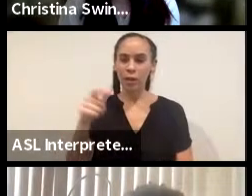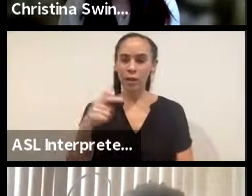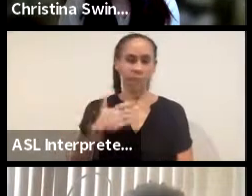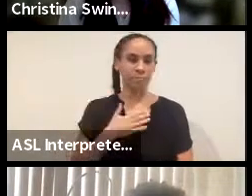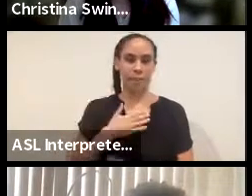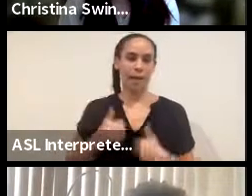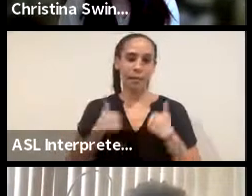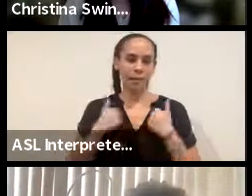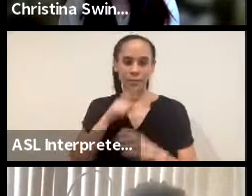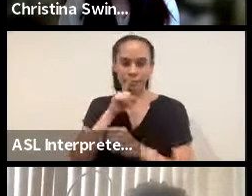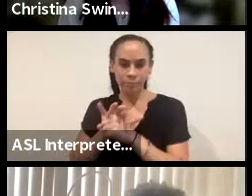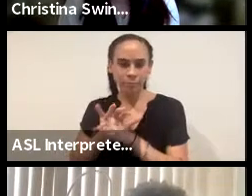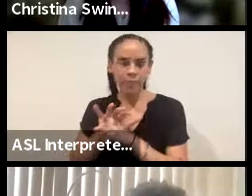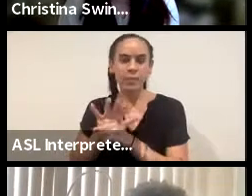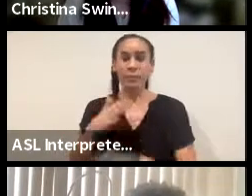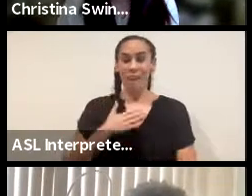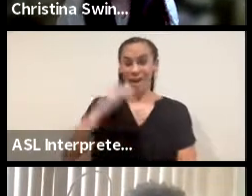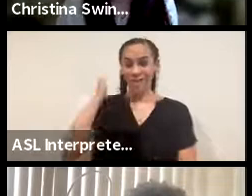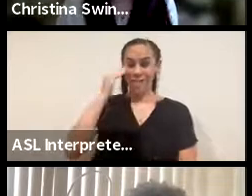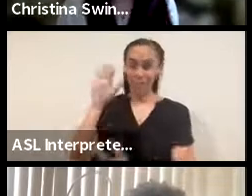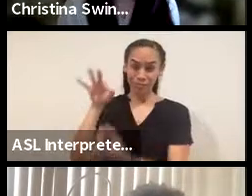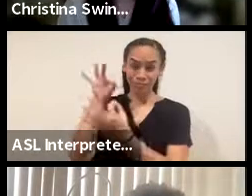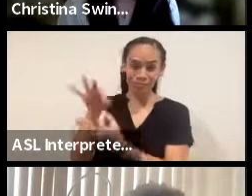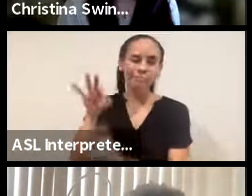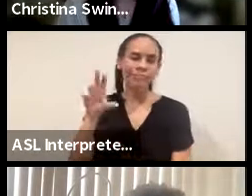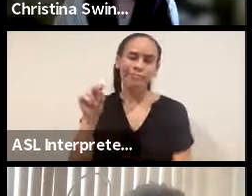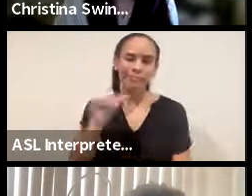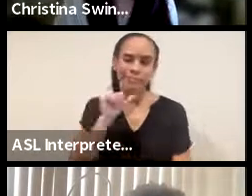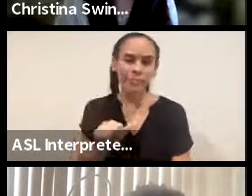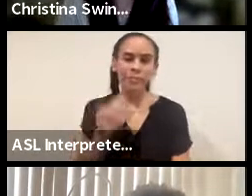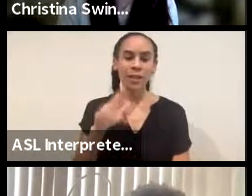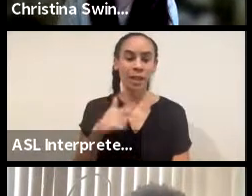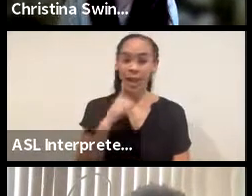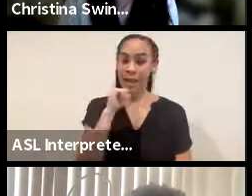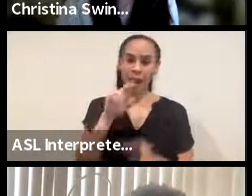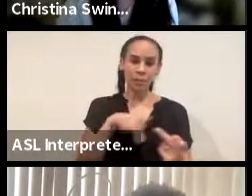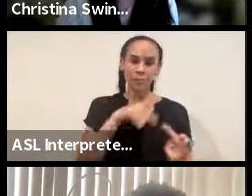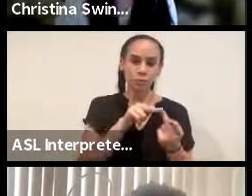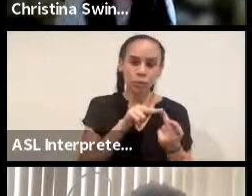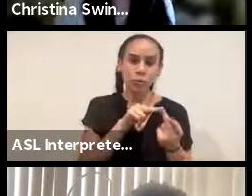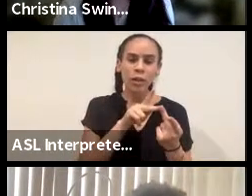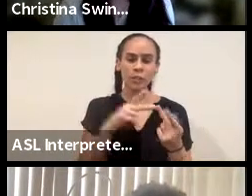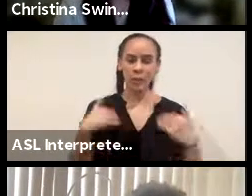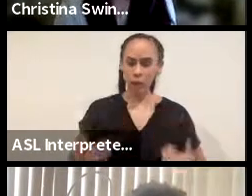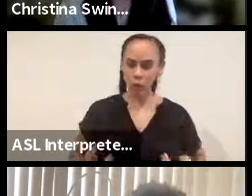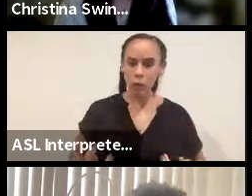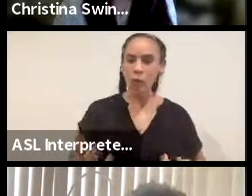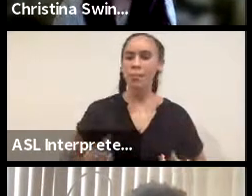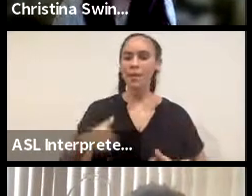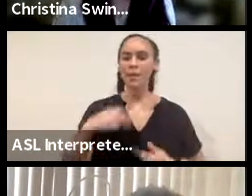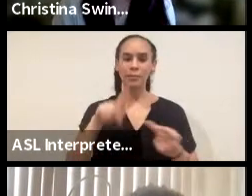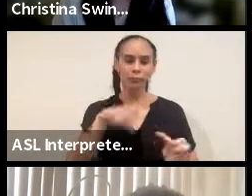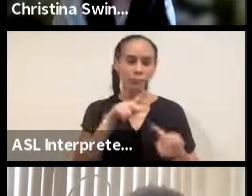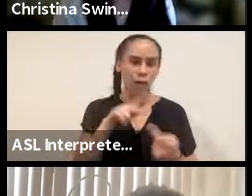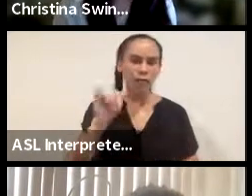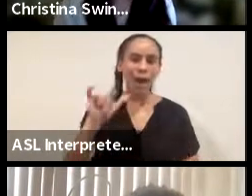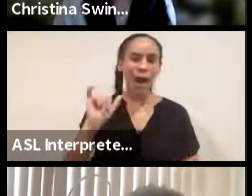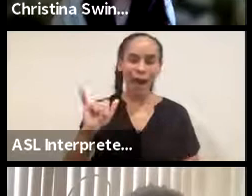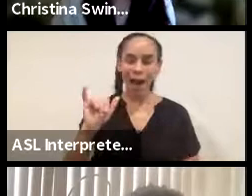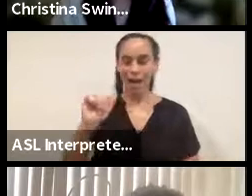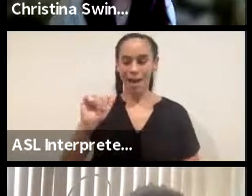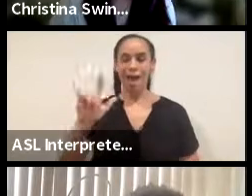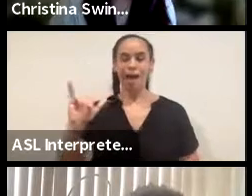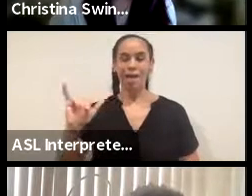isn't perfect, and I'm not a perfect human, and nobody's a perfect ally. We all have work to do. We all have room to grow,